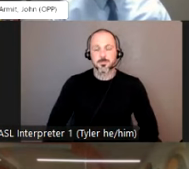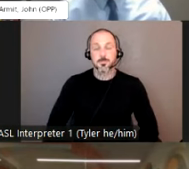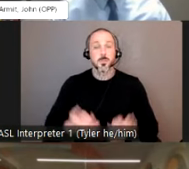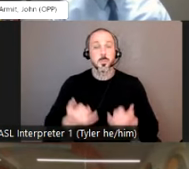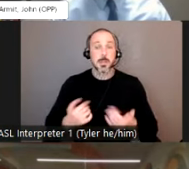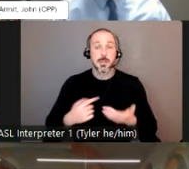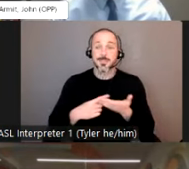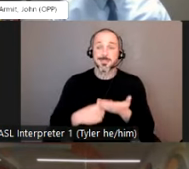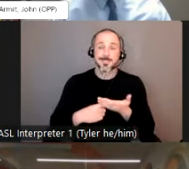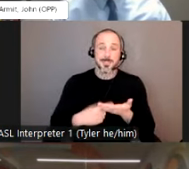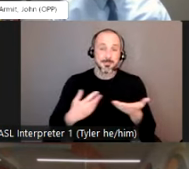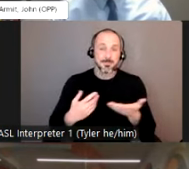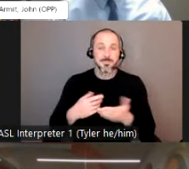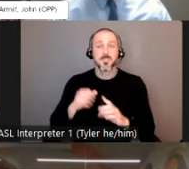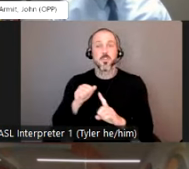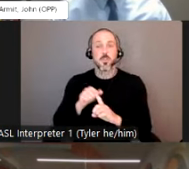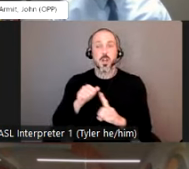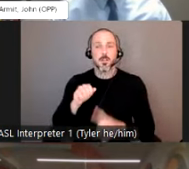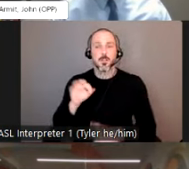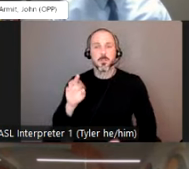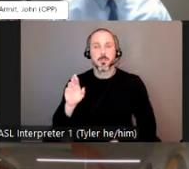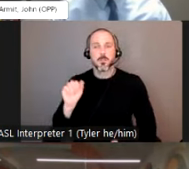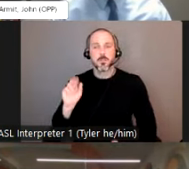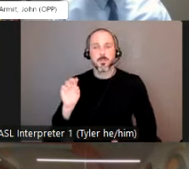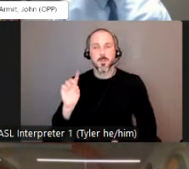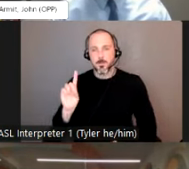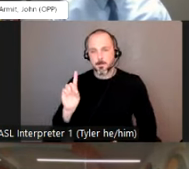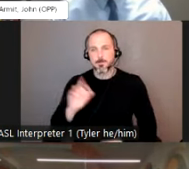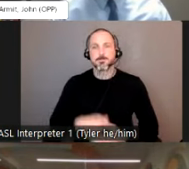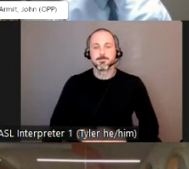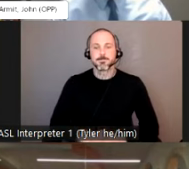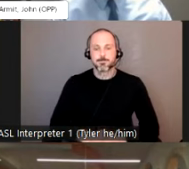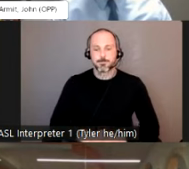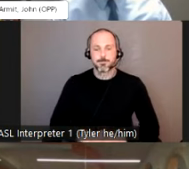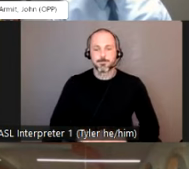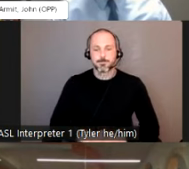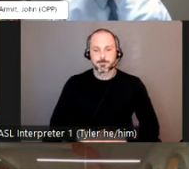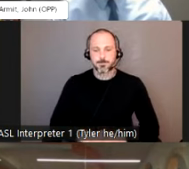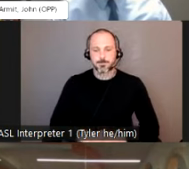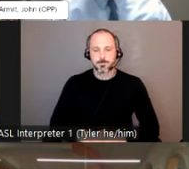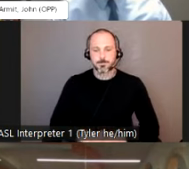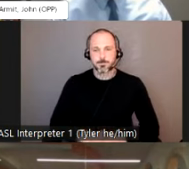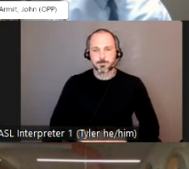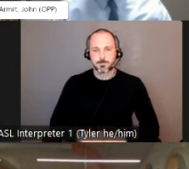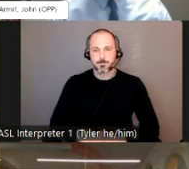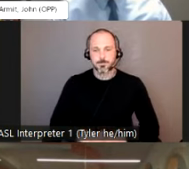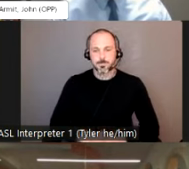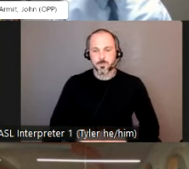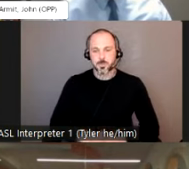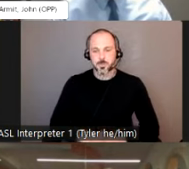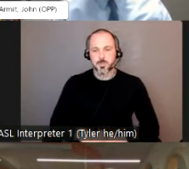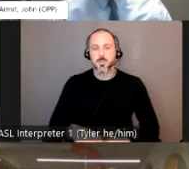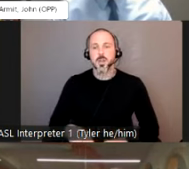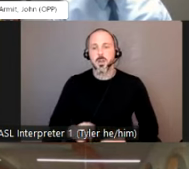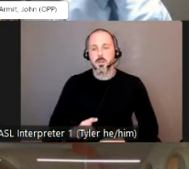and also share with you what we're hearing about from people and their concerns with AI, and just touch on